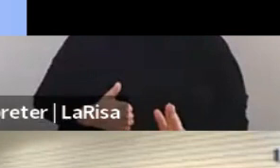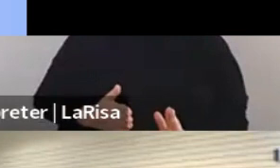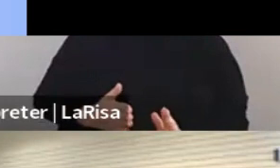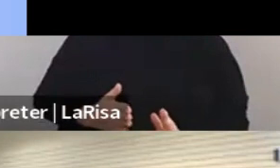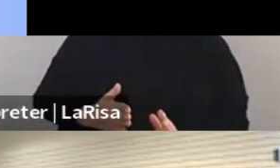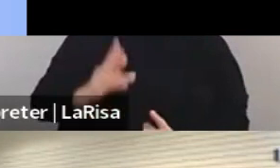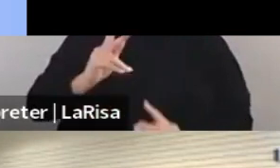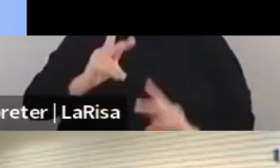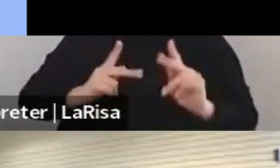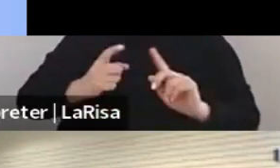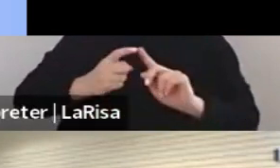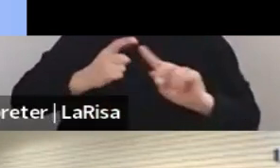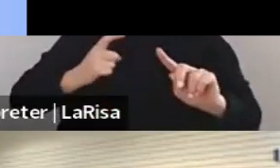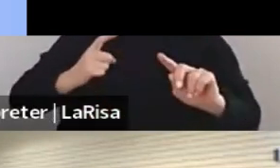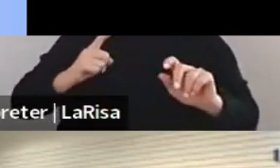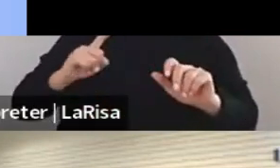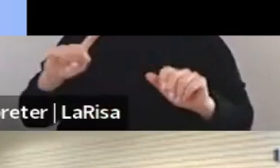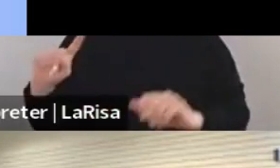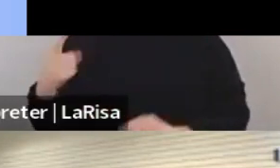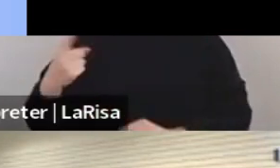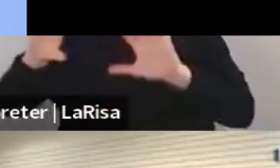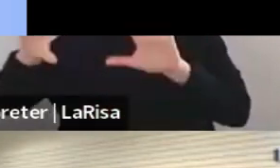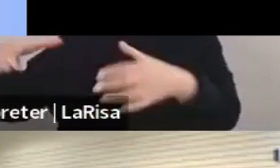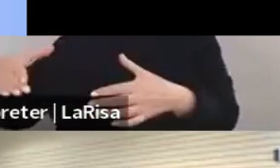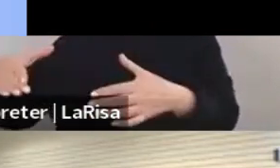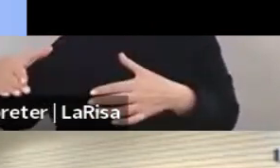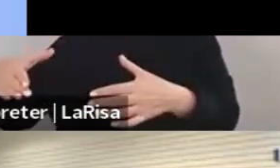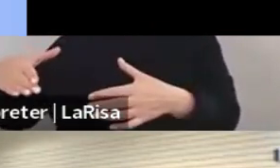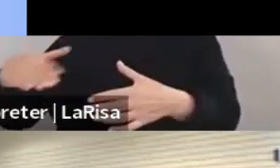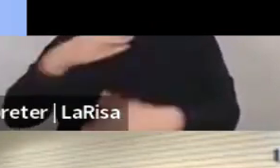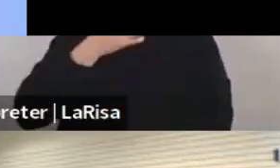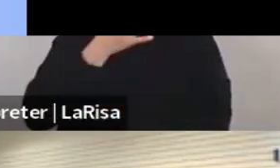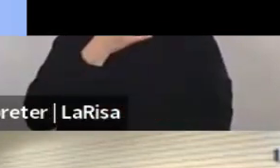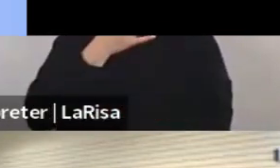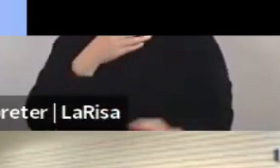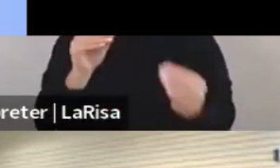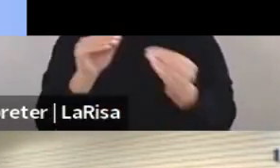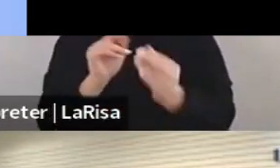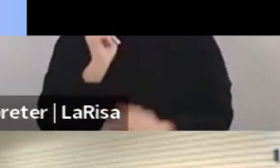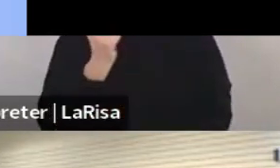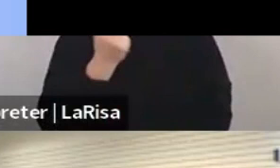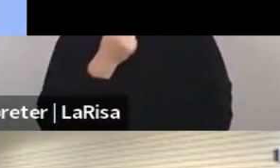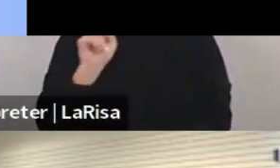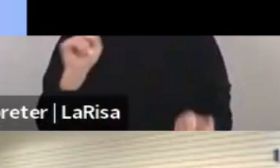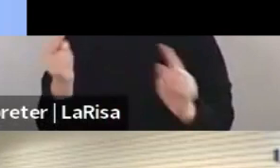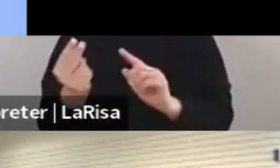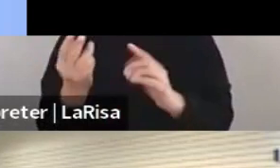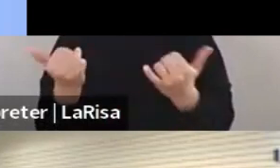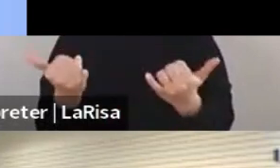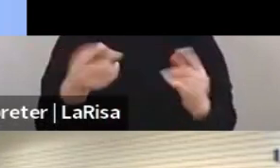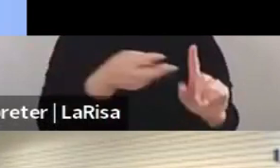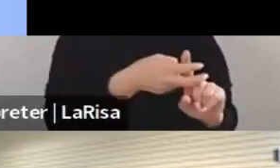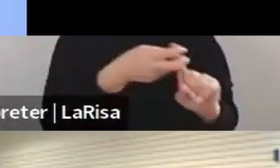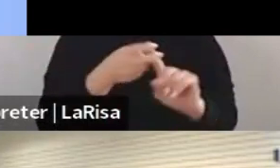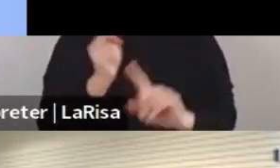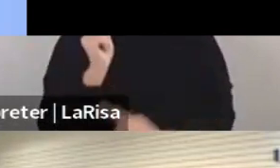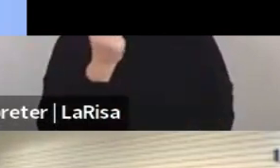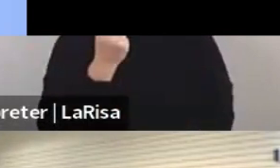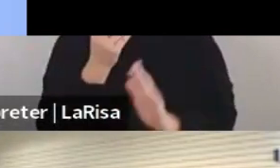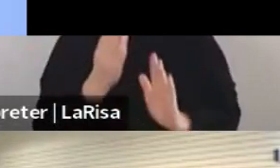that was something that people who attended our first course were very interested in. They had some questions from a nutrition